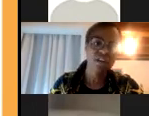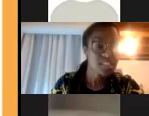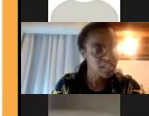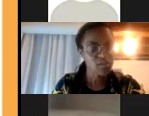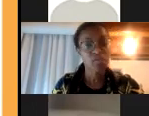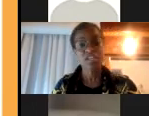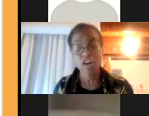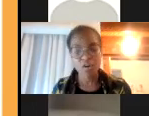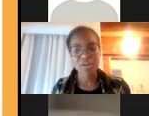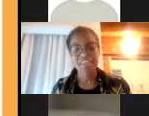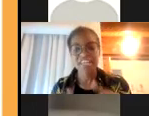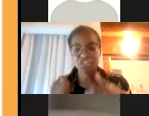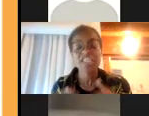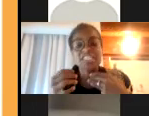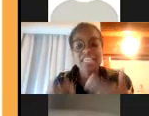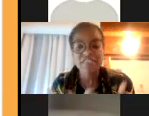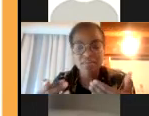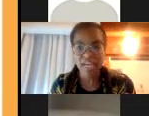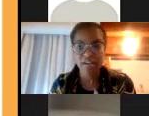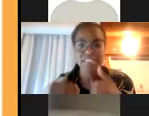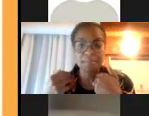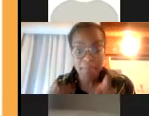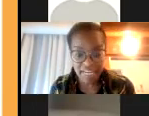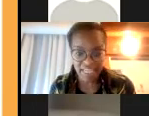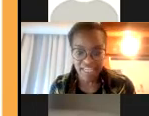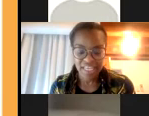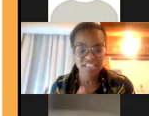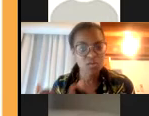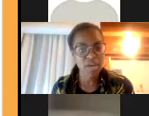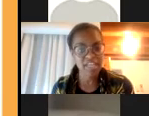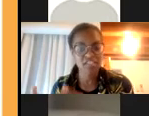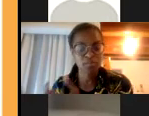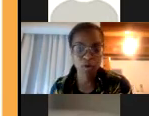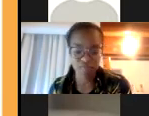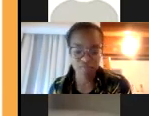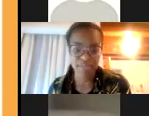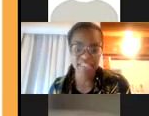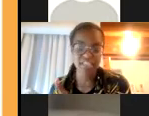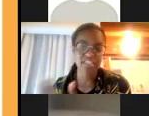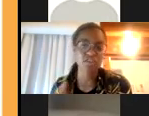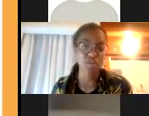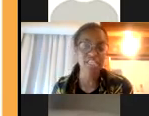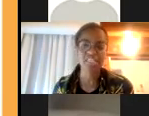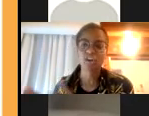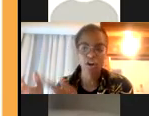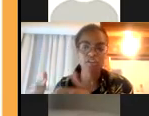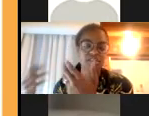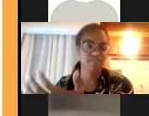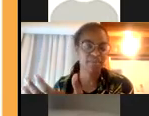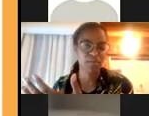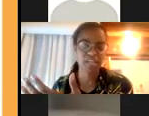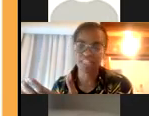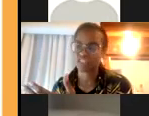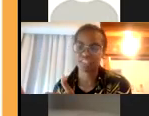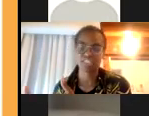this is all done when we know that just giving parents money is the way to support families and to decrease calls to